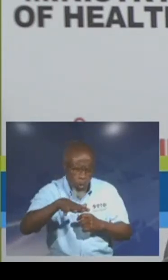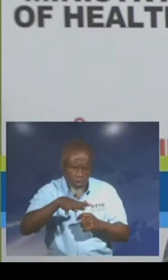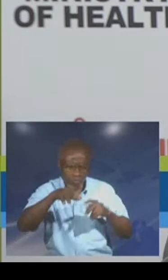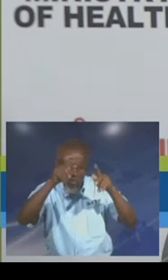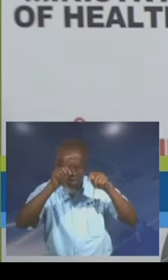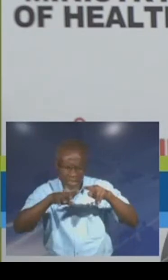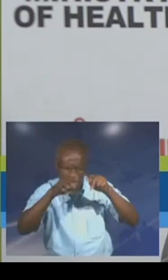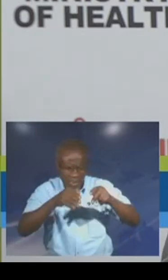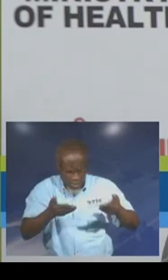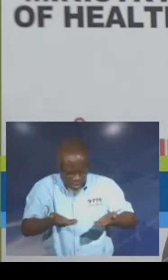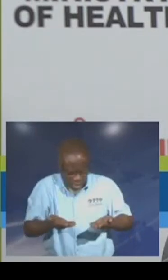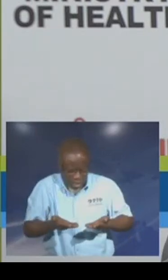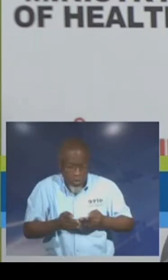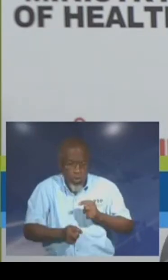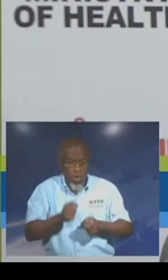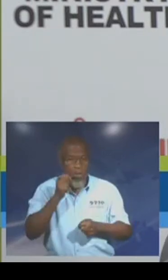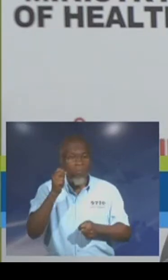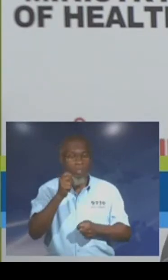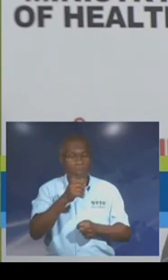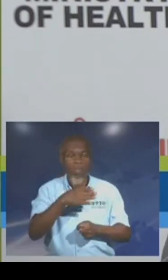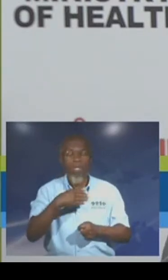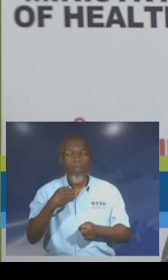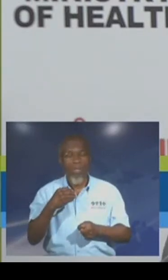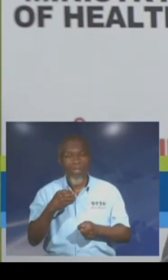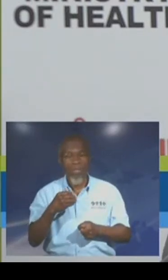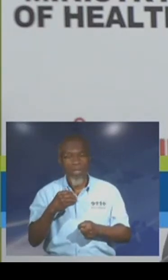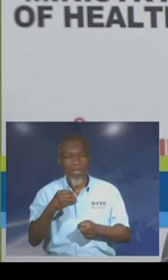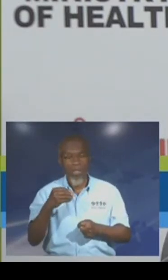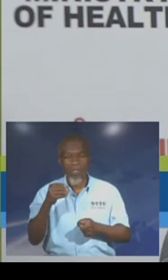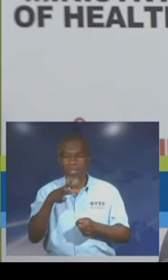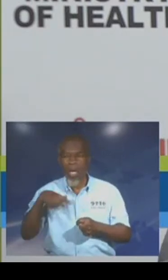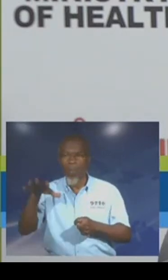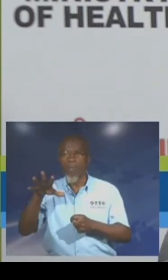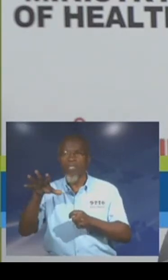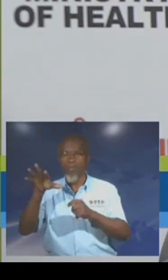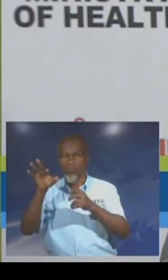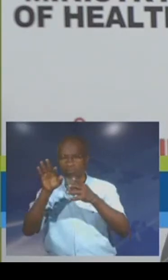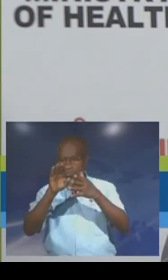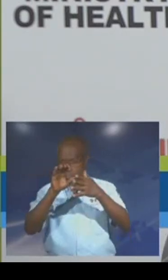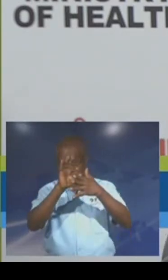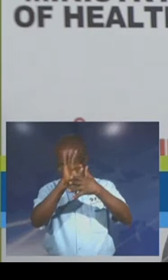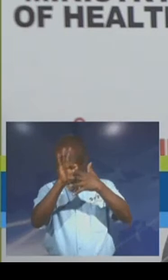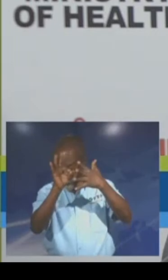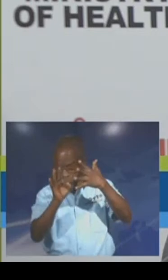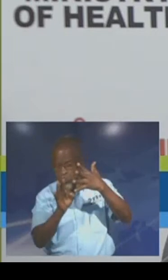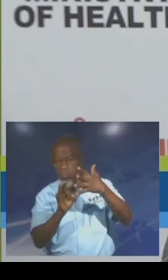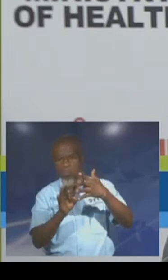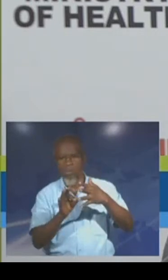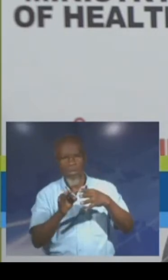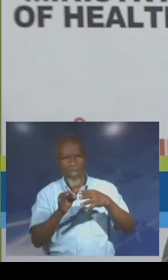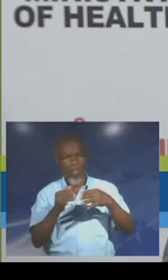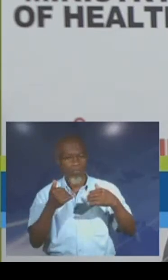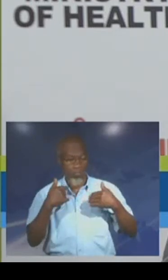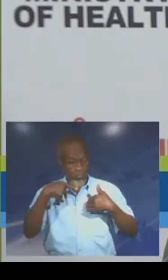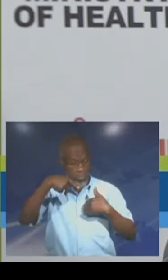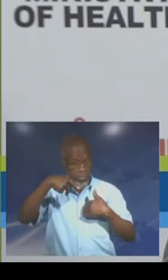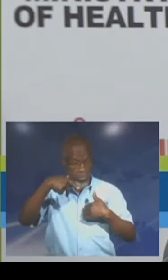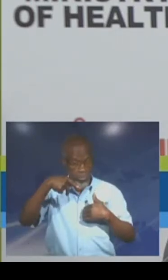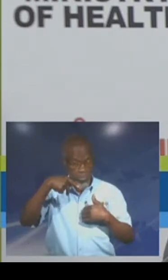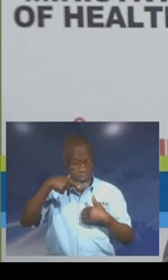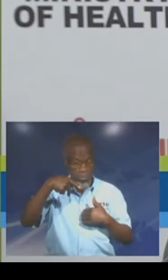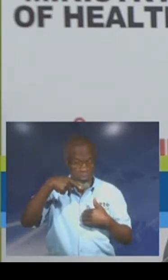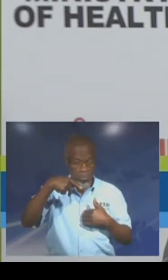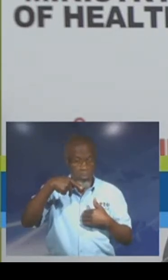capacity. CARFA has the capacity and has been testing samples from the